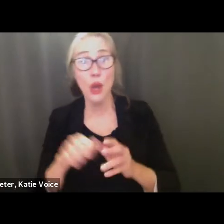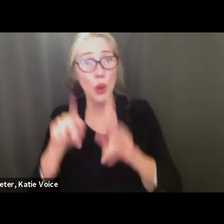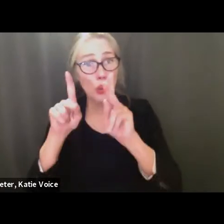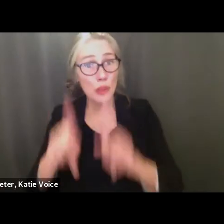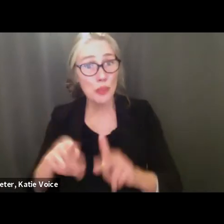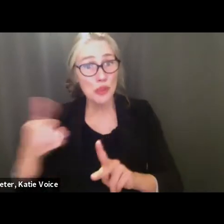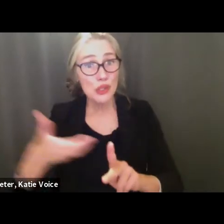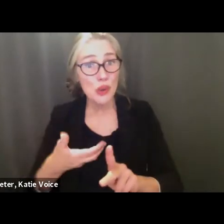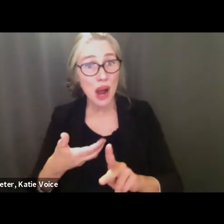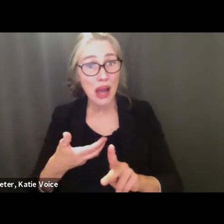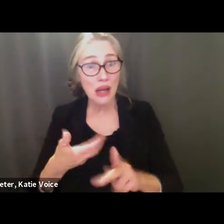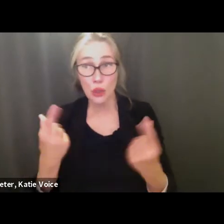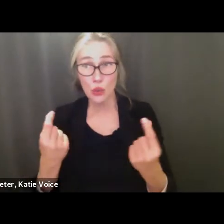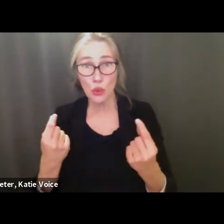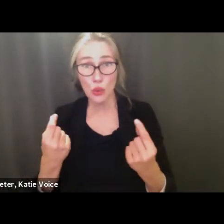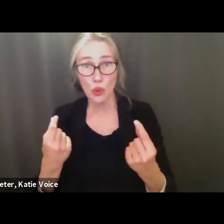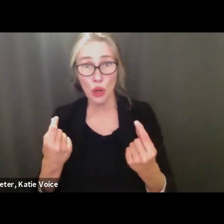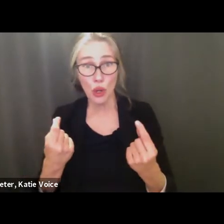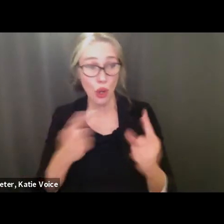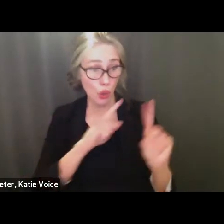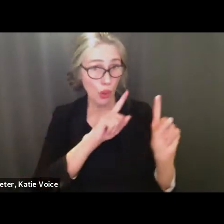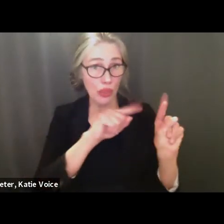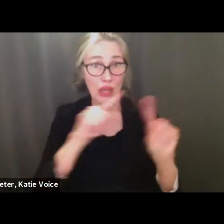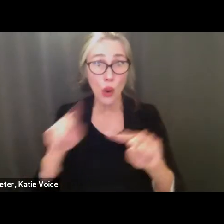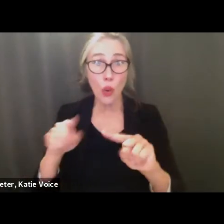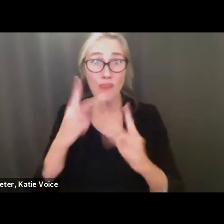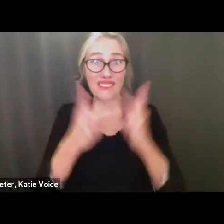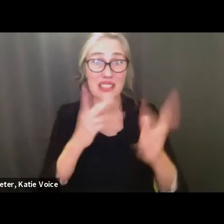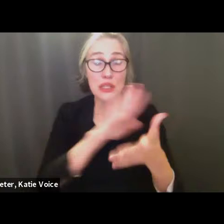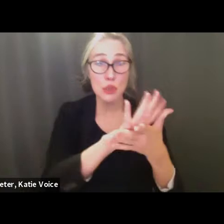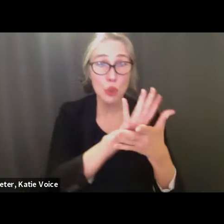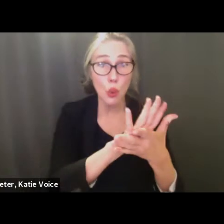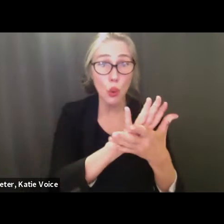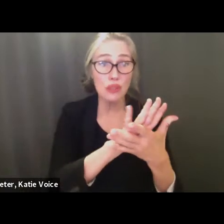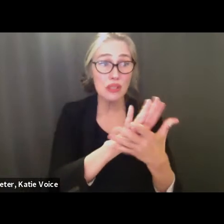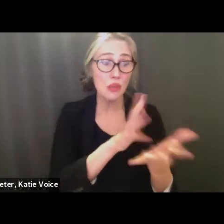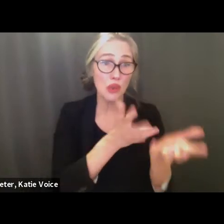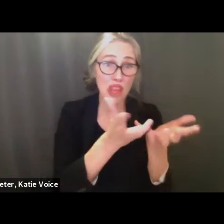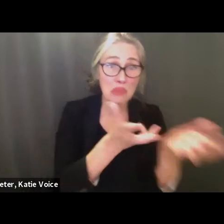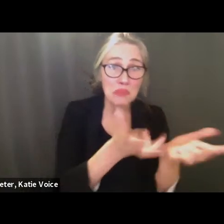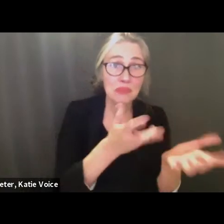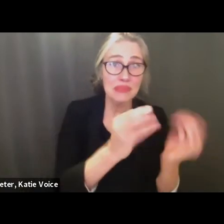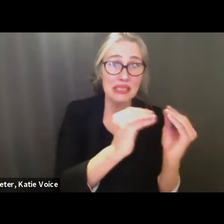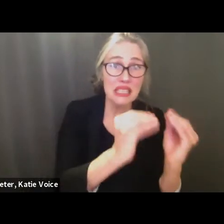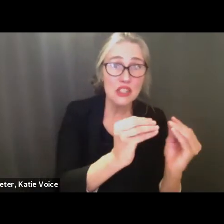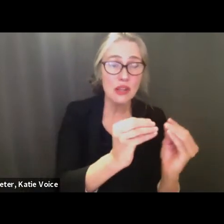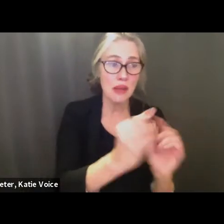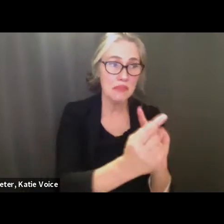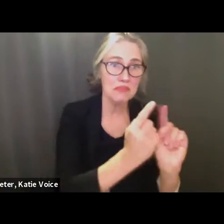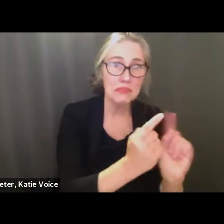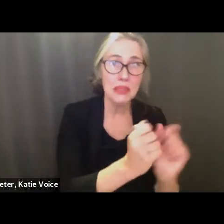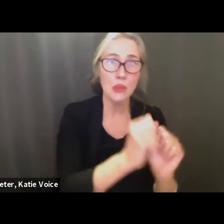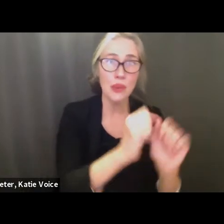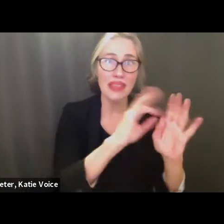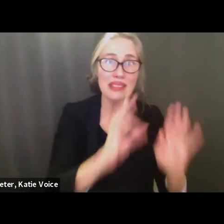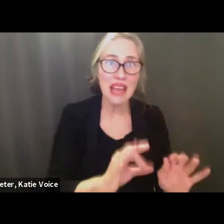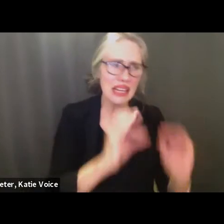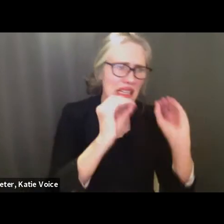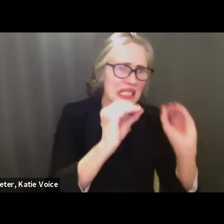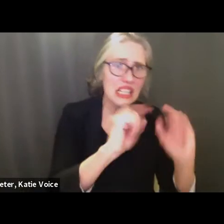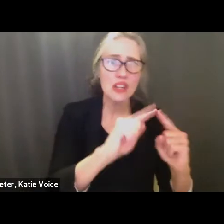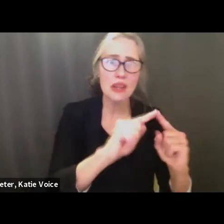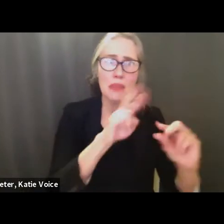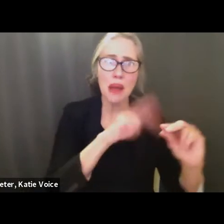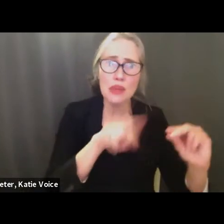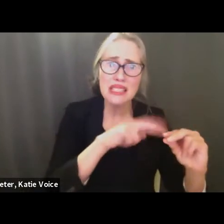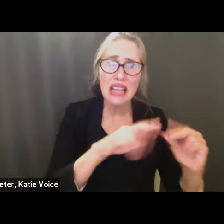and working with the students, working with the staff, and teaching them the importance of saving the environment and recycling? Because I've heard some school